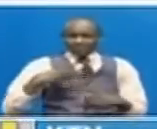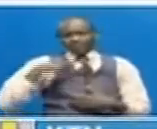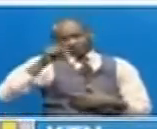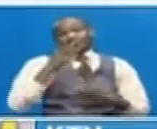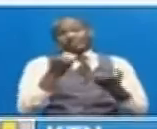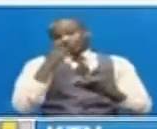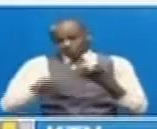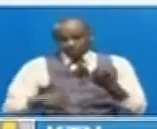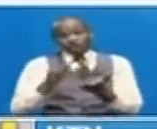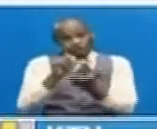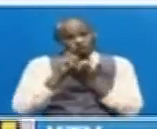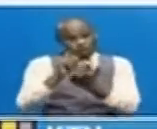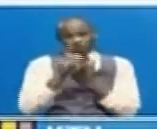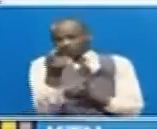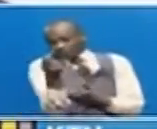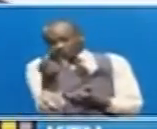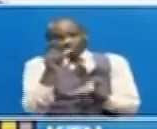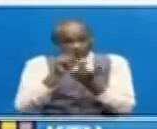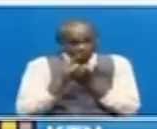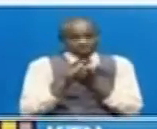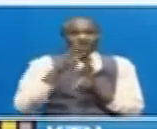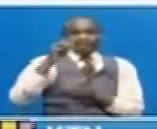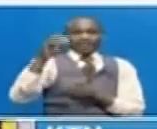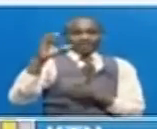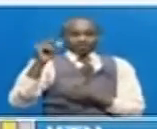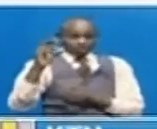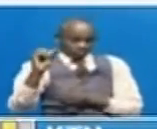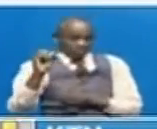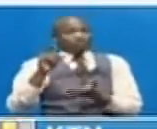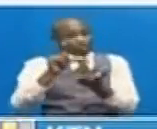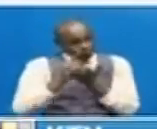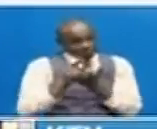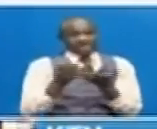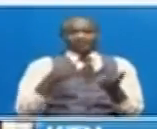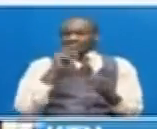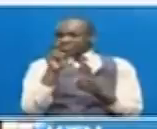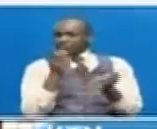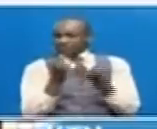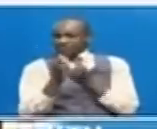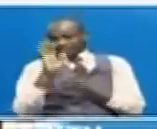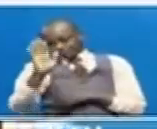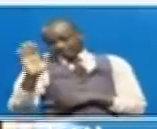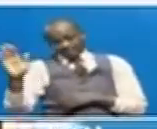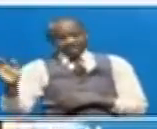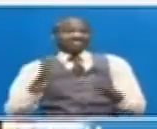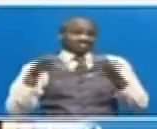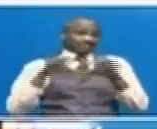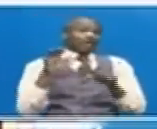in need of loans, small loans, micro loans, and we realized that the businesses are suffering.